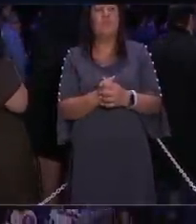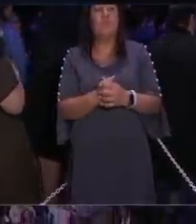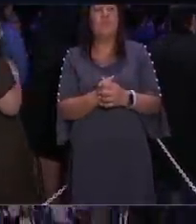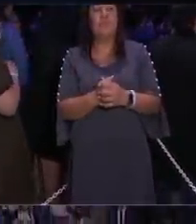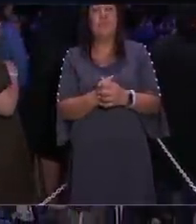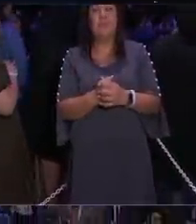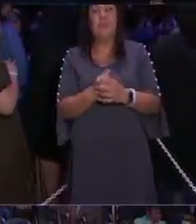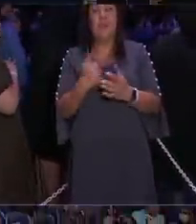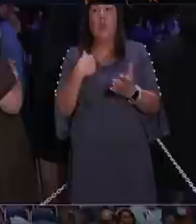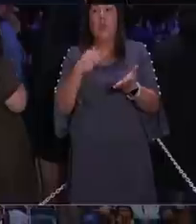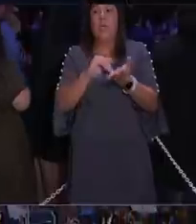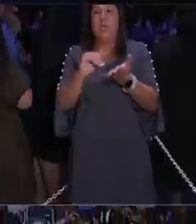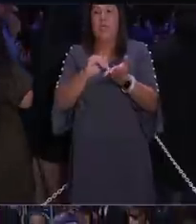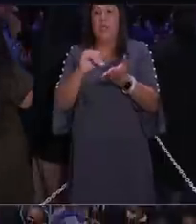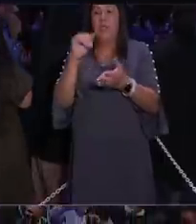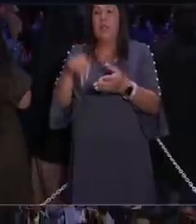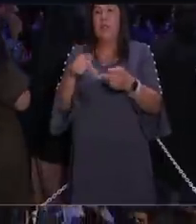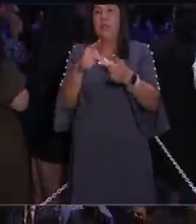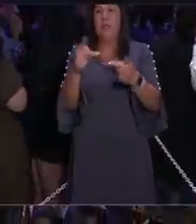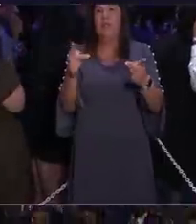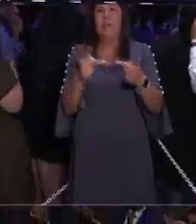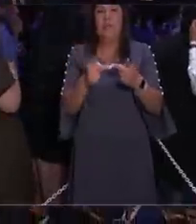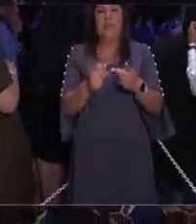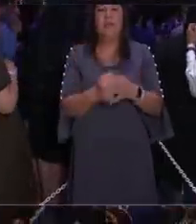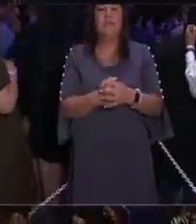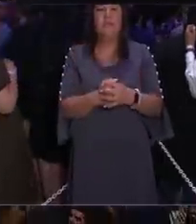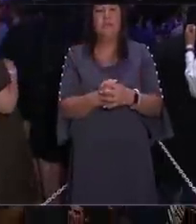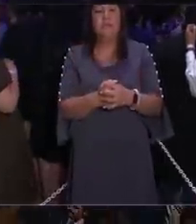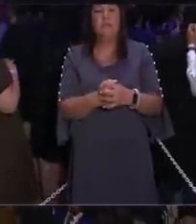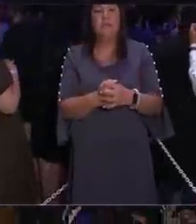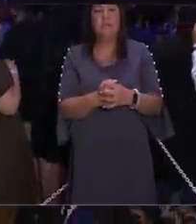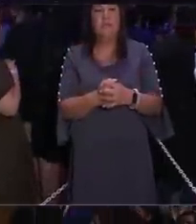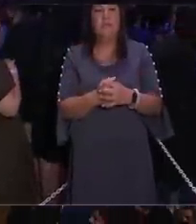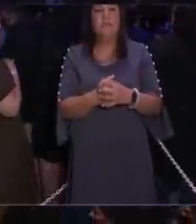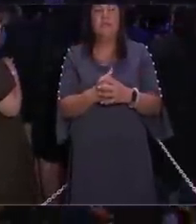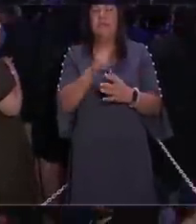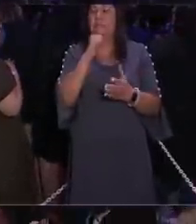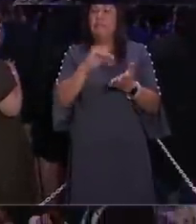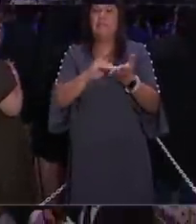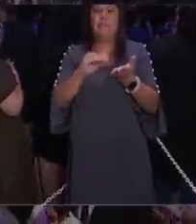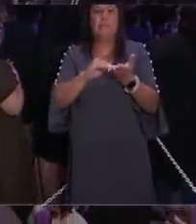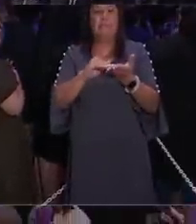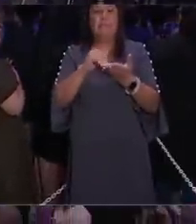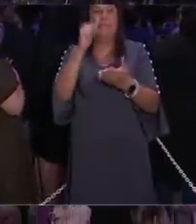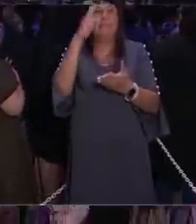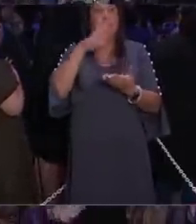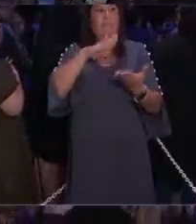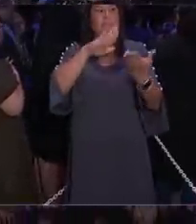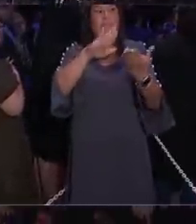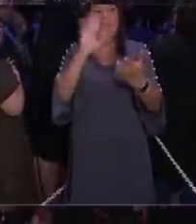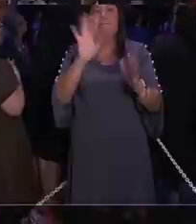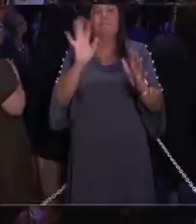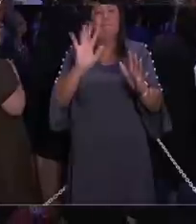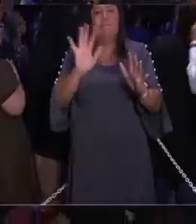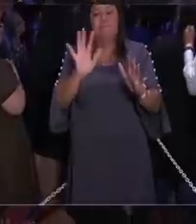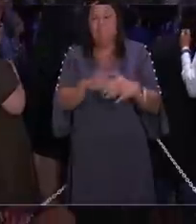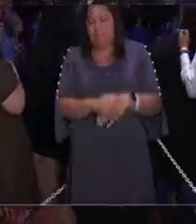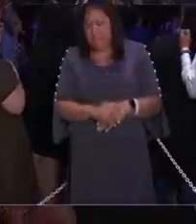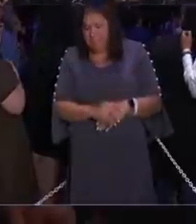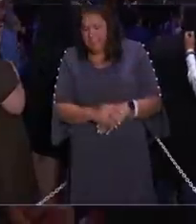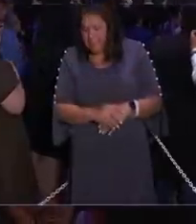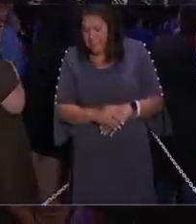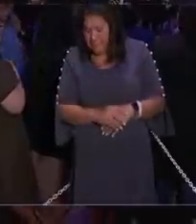that as we dismiss from this arena, we are not dismissing from God's presence.